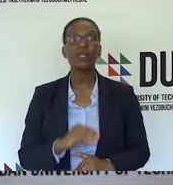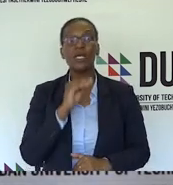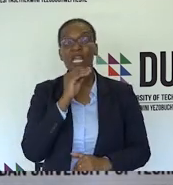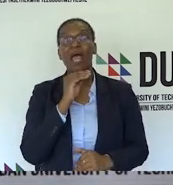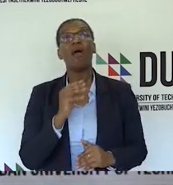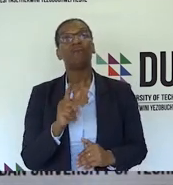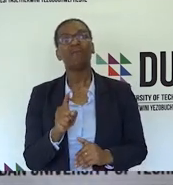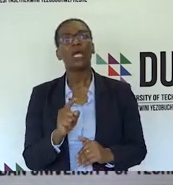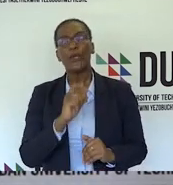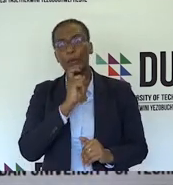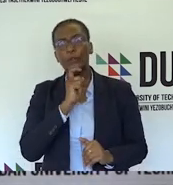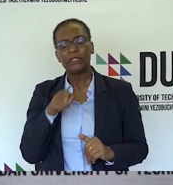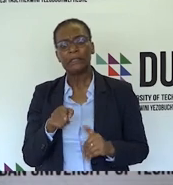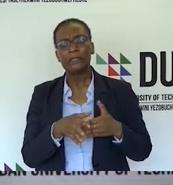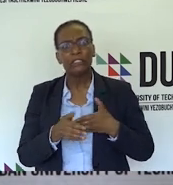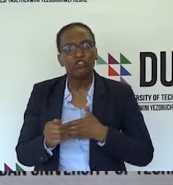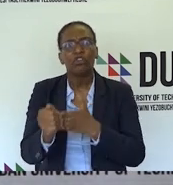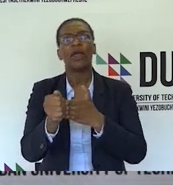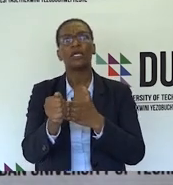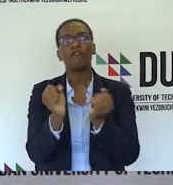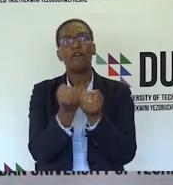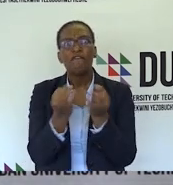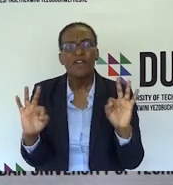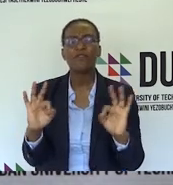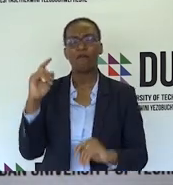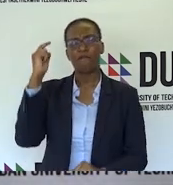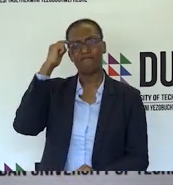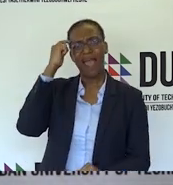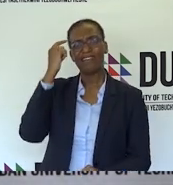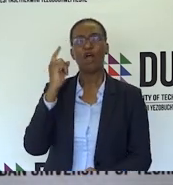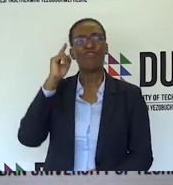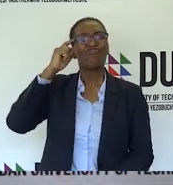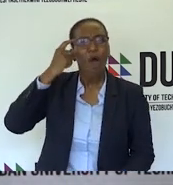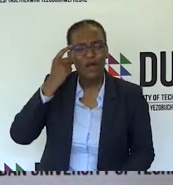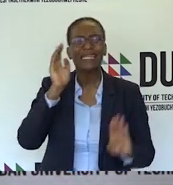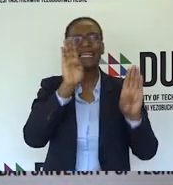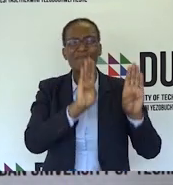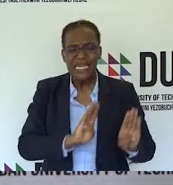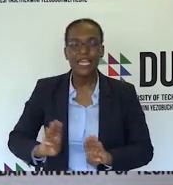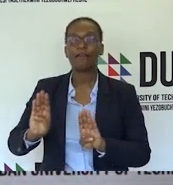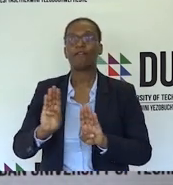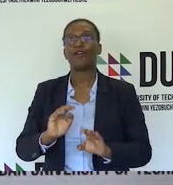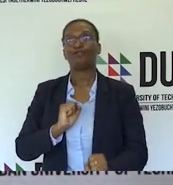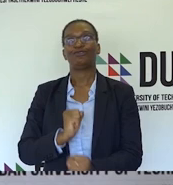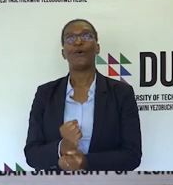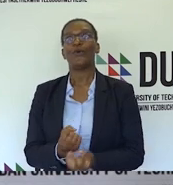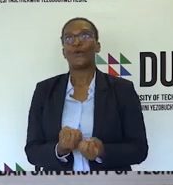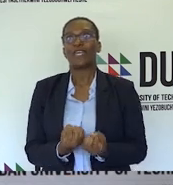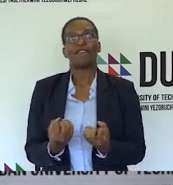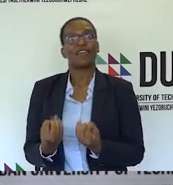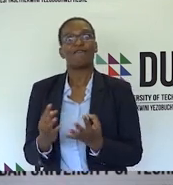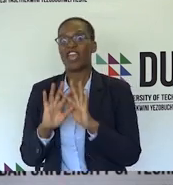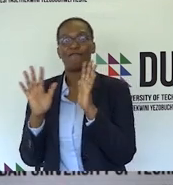Embrace this exciting journey to freedom of mind, thought, and behavior. You will surely be provided with all the